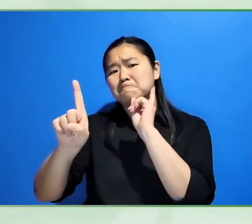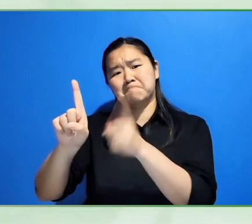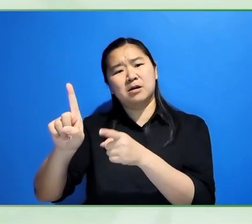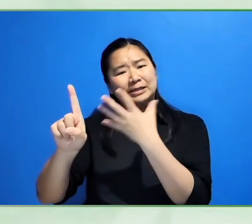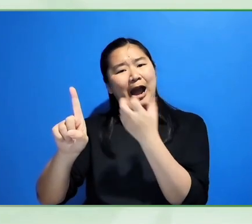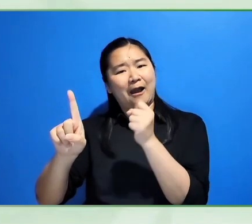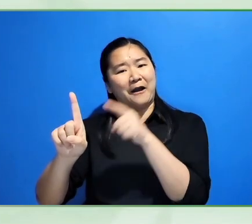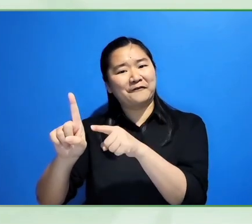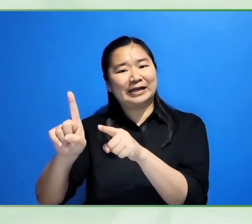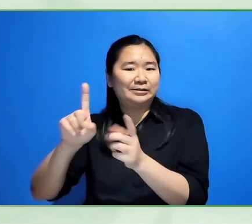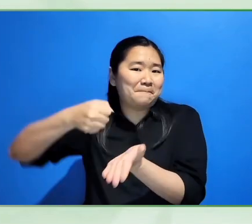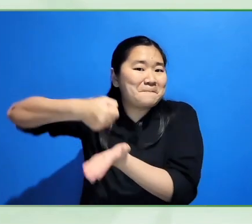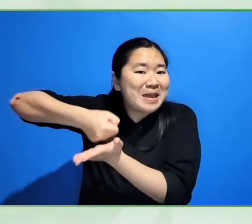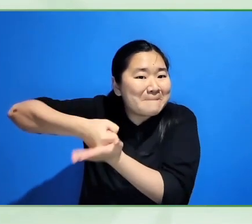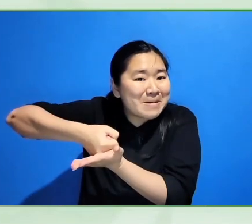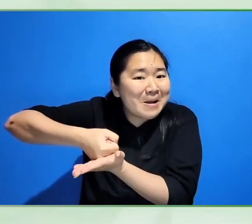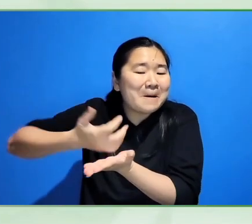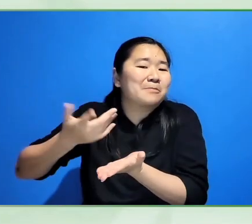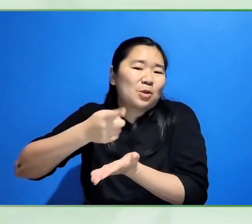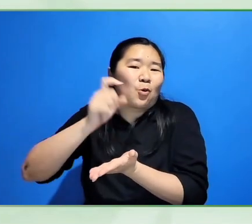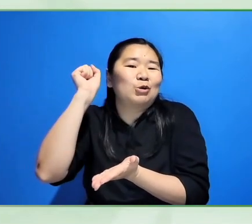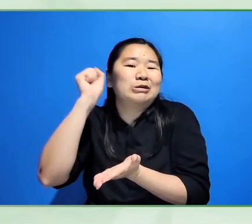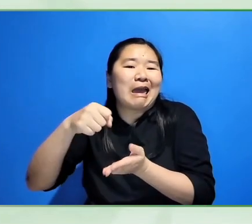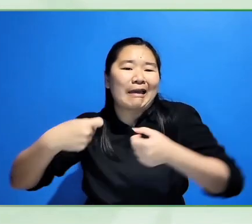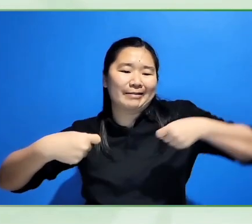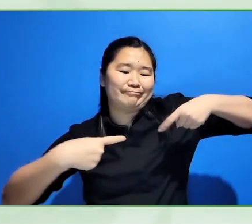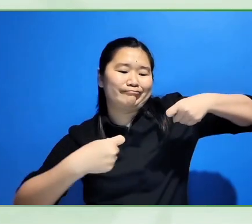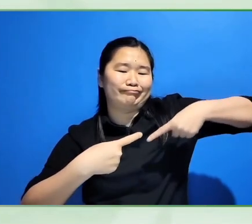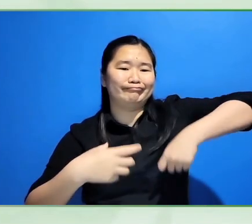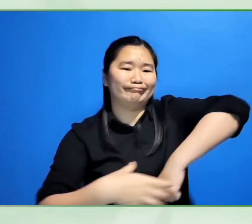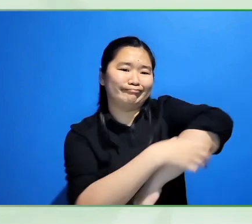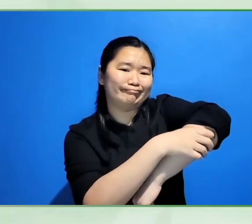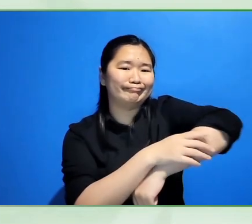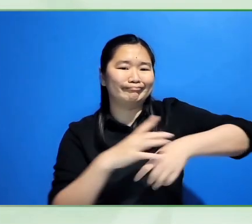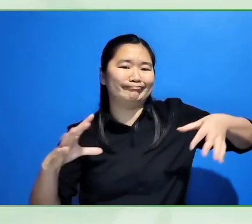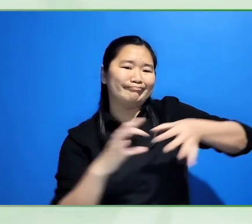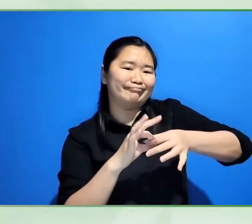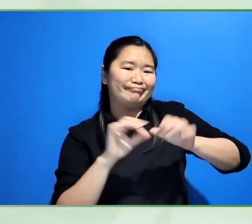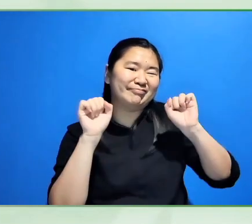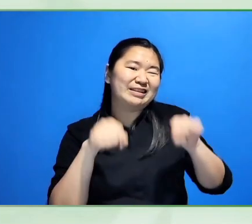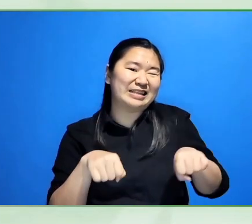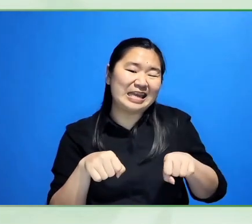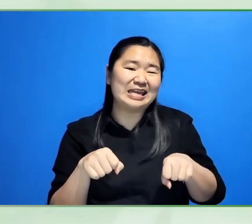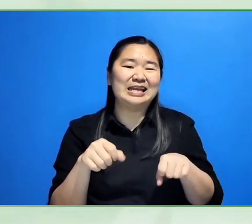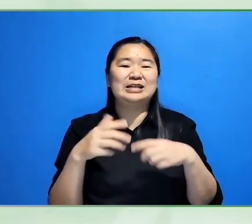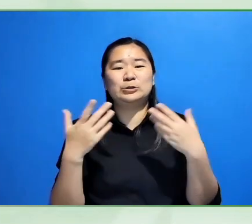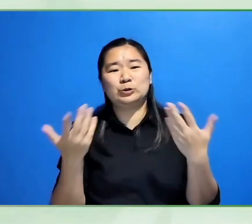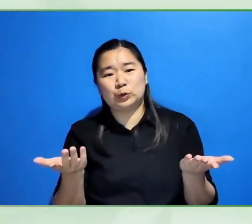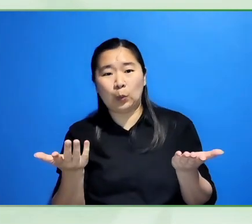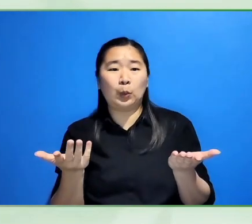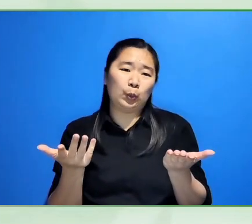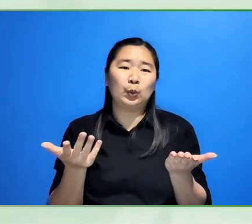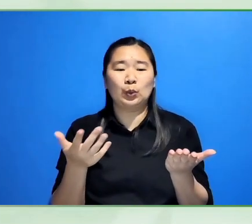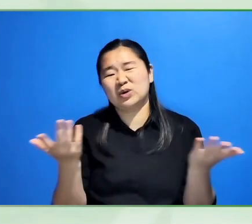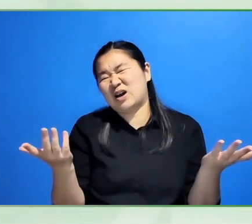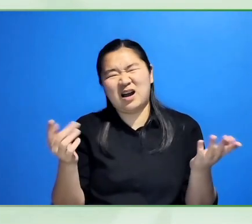Hi, my name's Kirsten. I work with Light for the World. It's an NGO. My questions are for Anna. The first